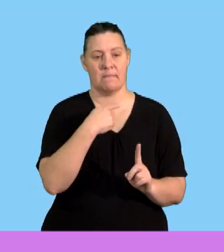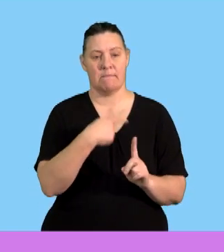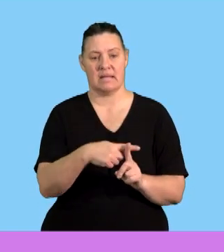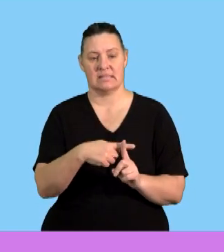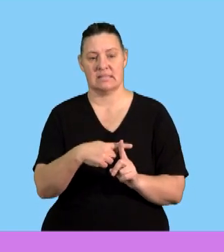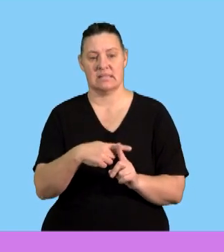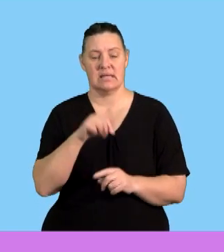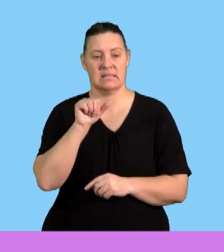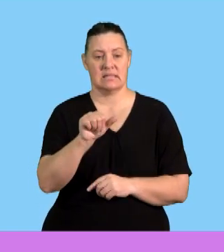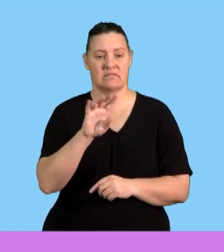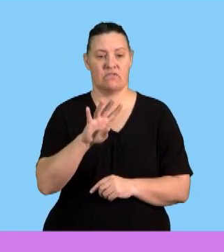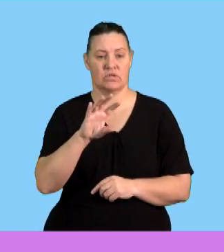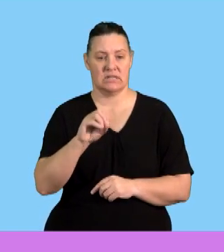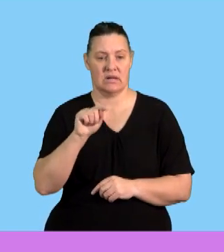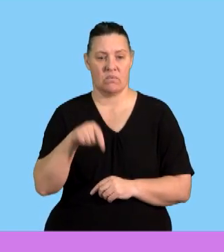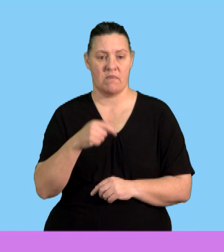the